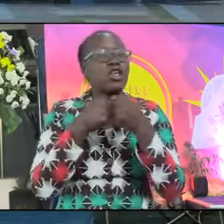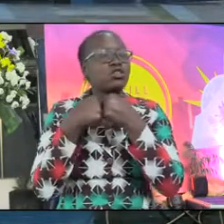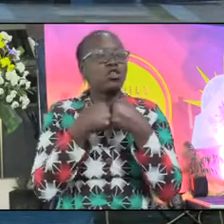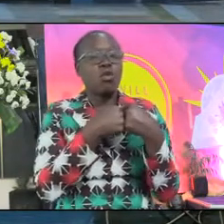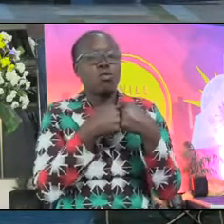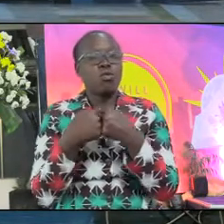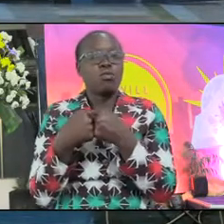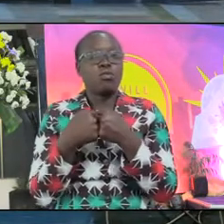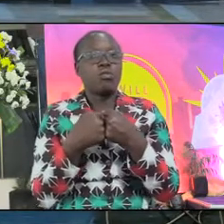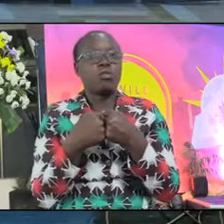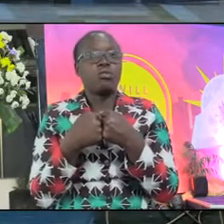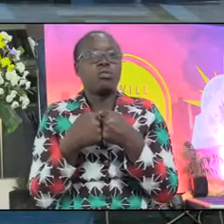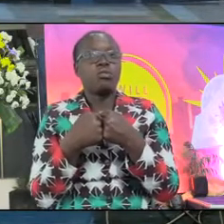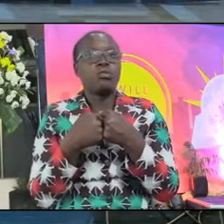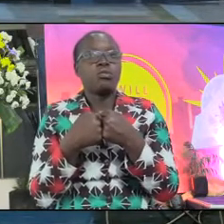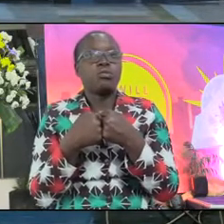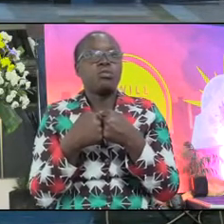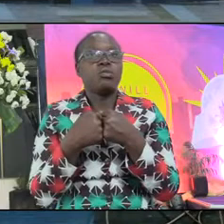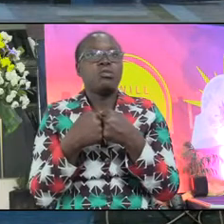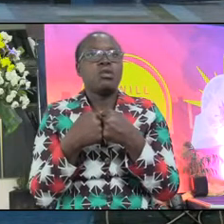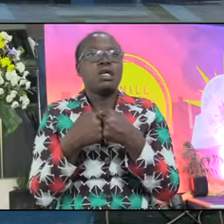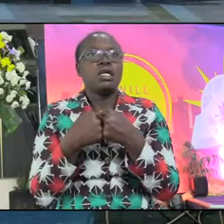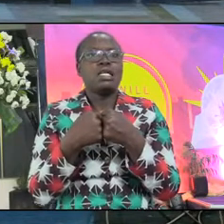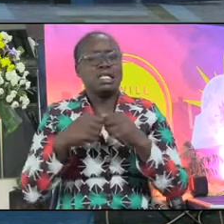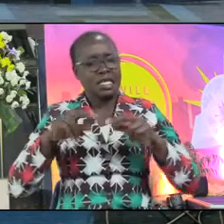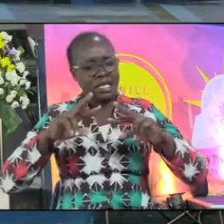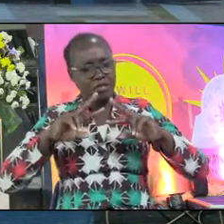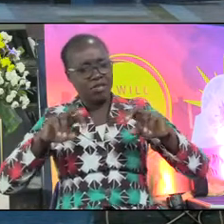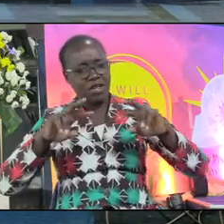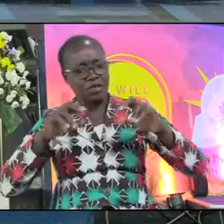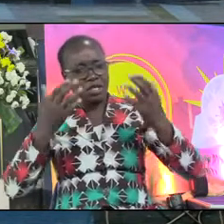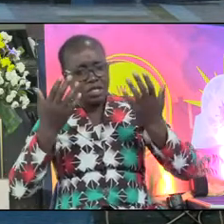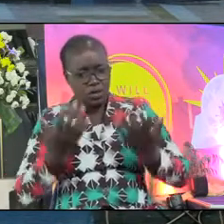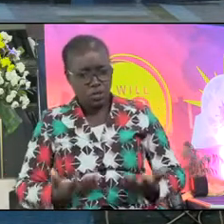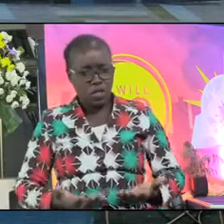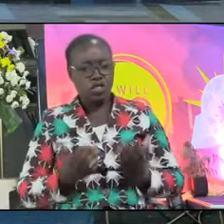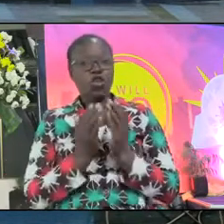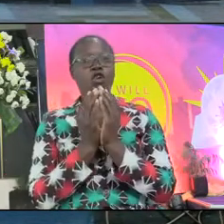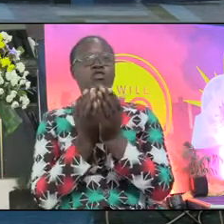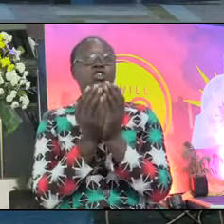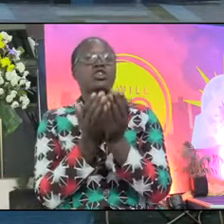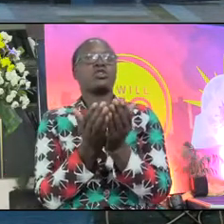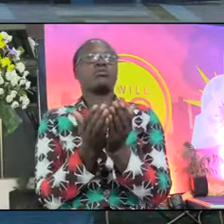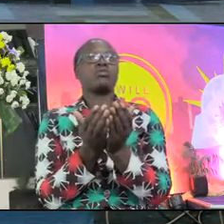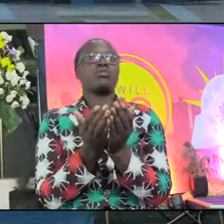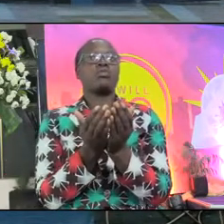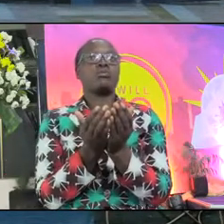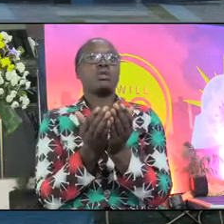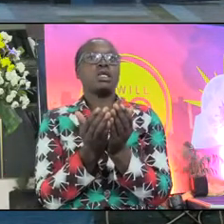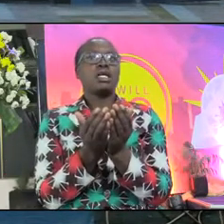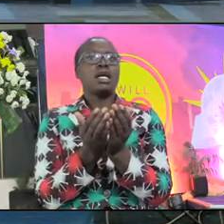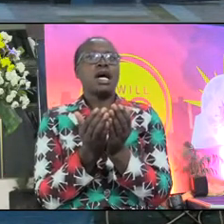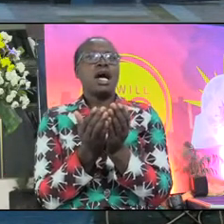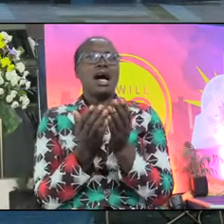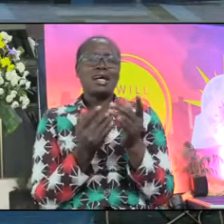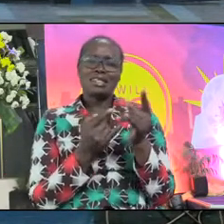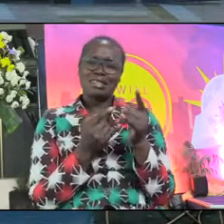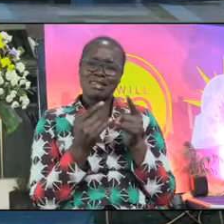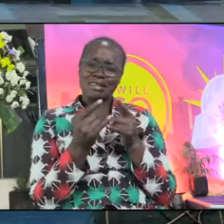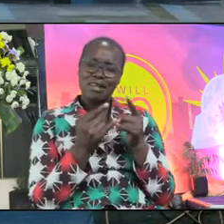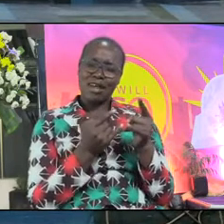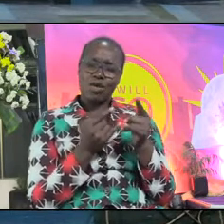storm, they evaluated the weight of the ship. And they